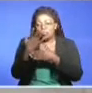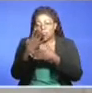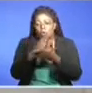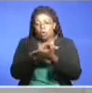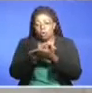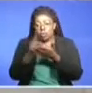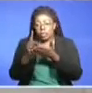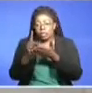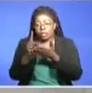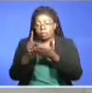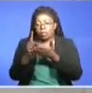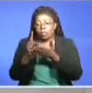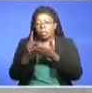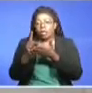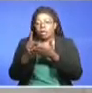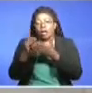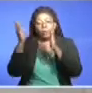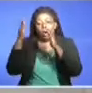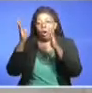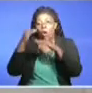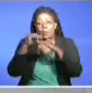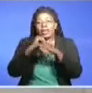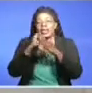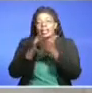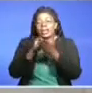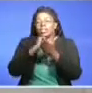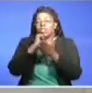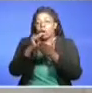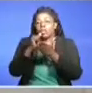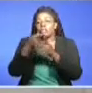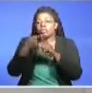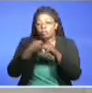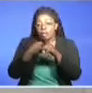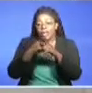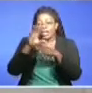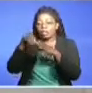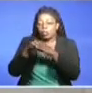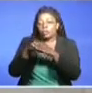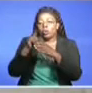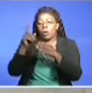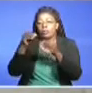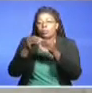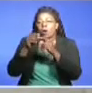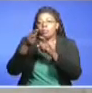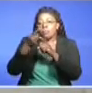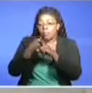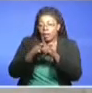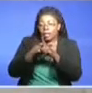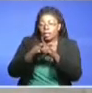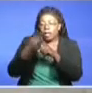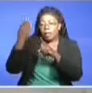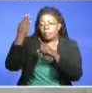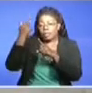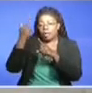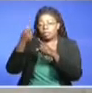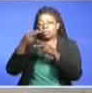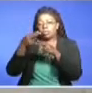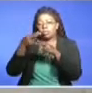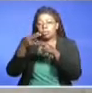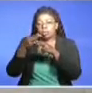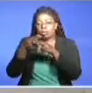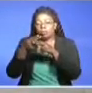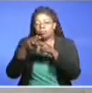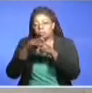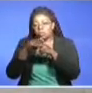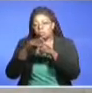time. Providing rain, because I have included an extra month, because I know to be right now approaching the rainy season. Like we have on